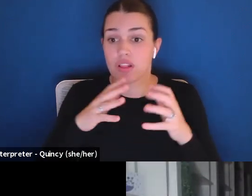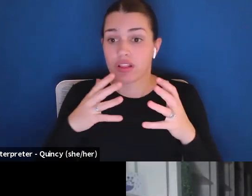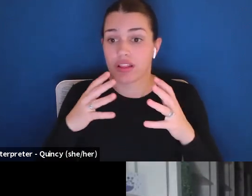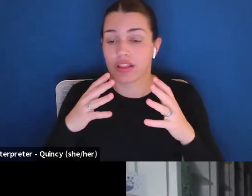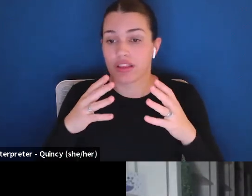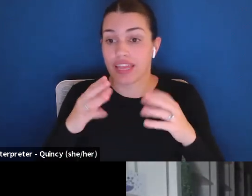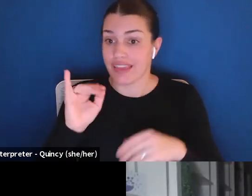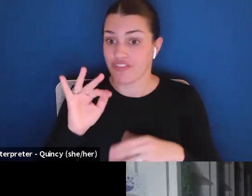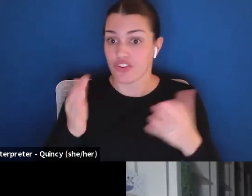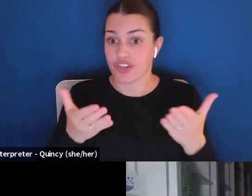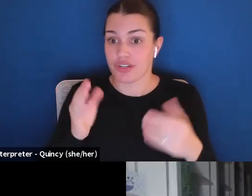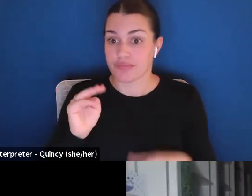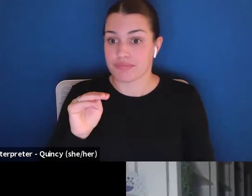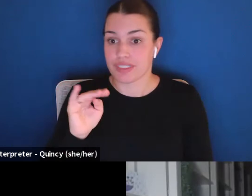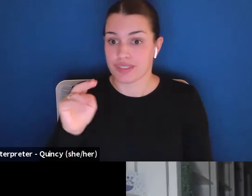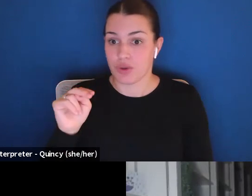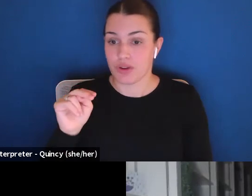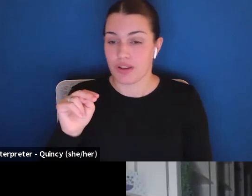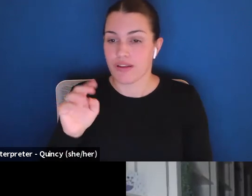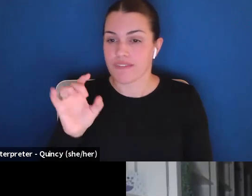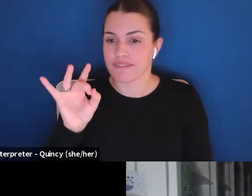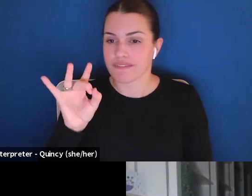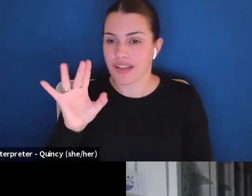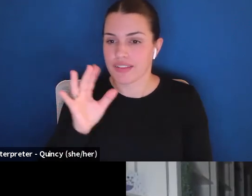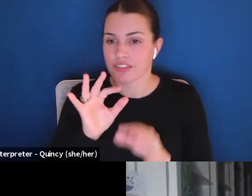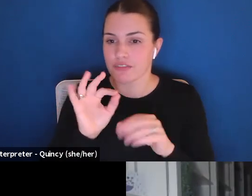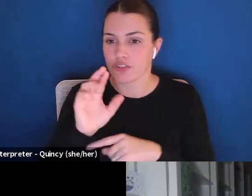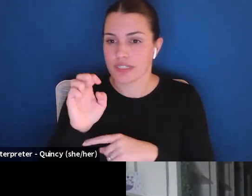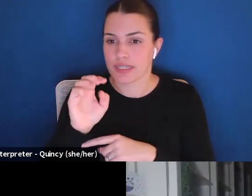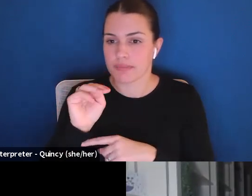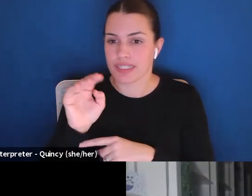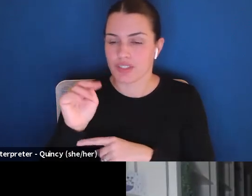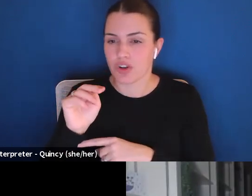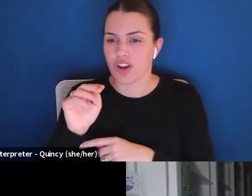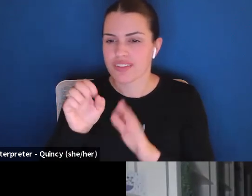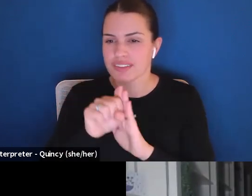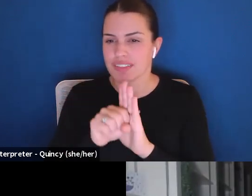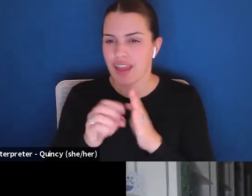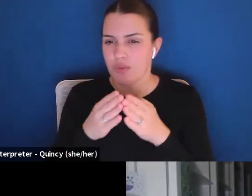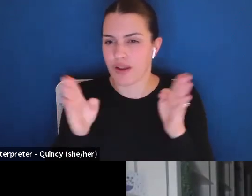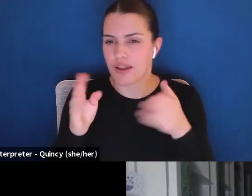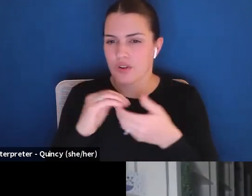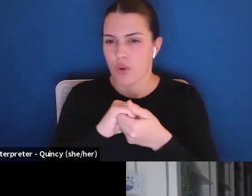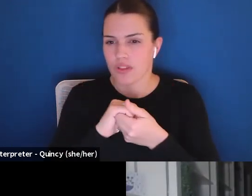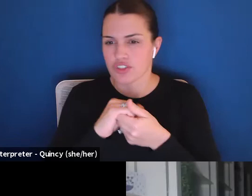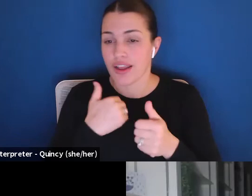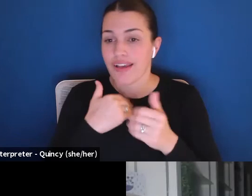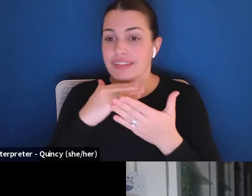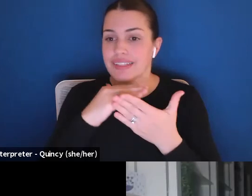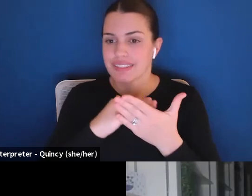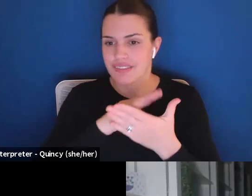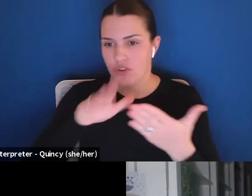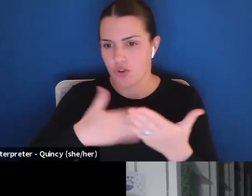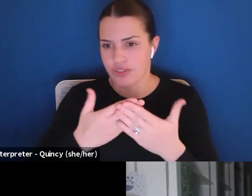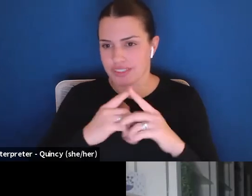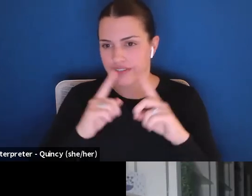in Minnesota, Violence Free Minnesota, our statewide coalition, has lists of all the different